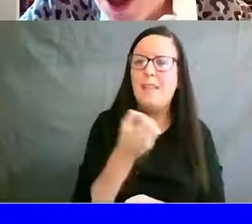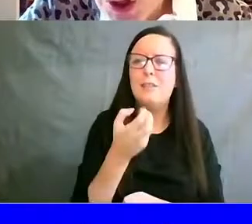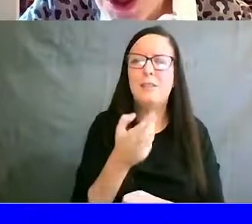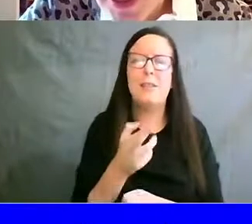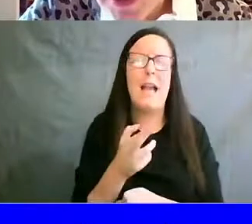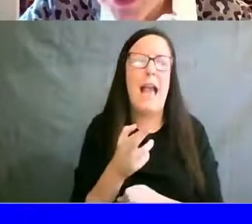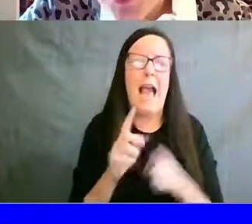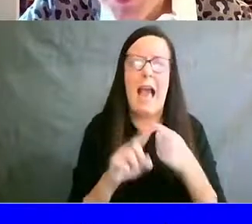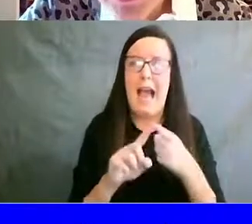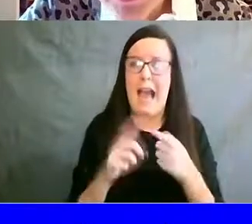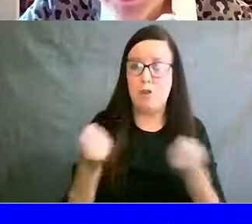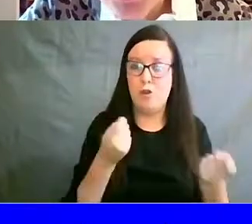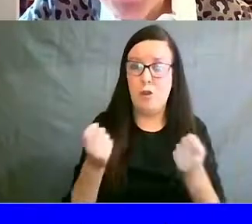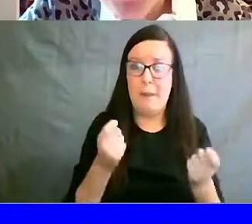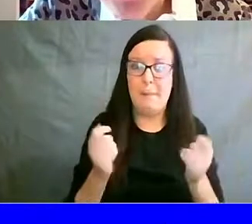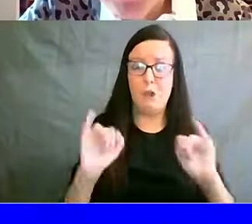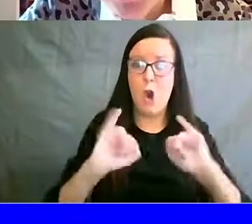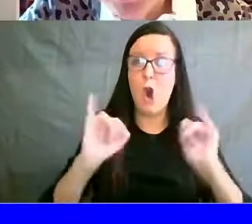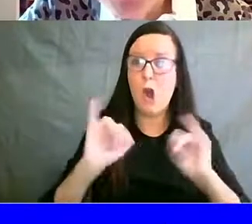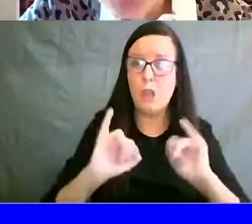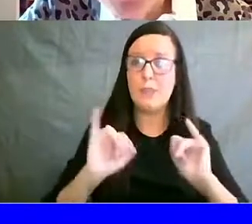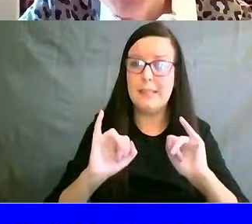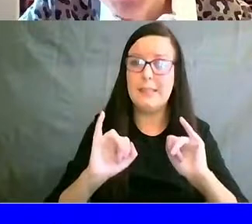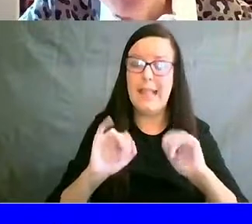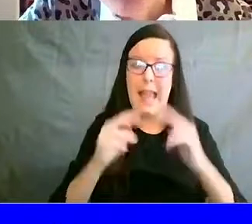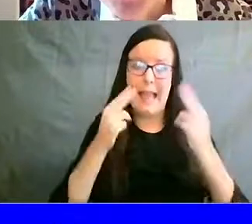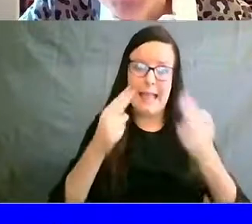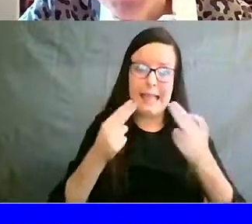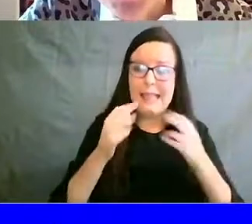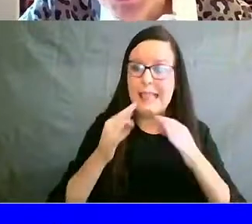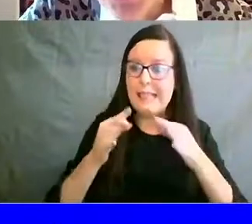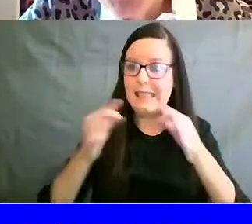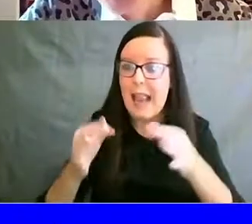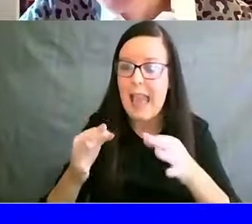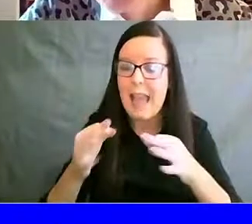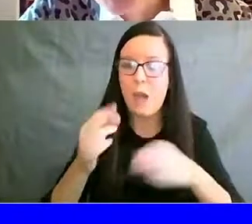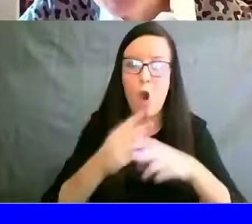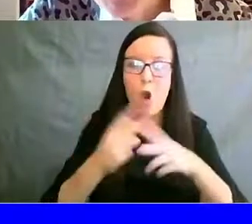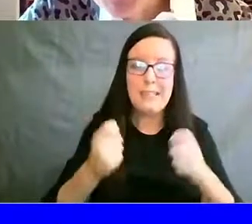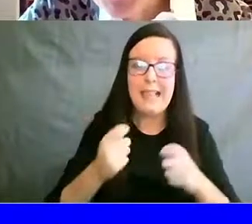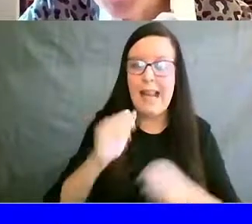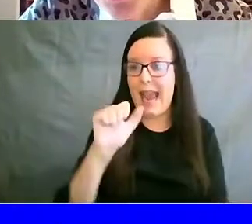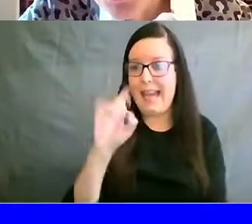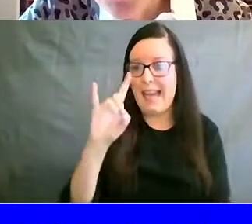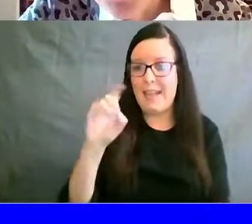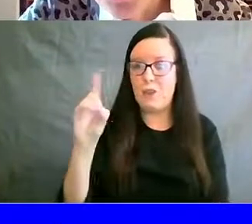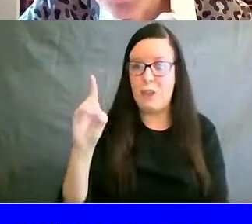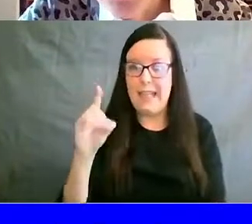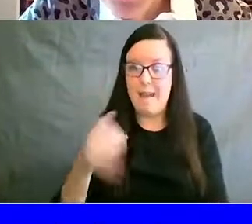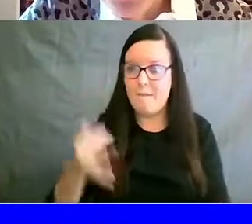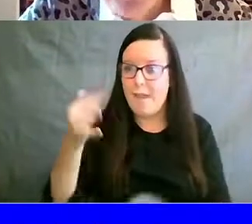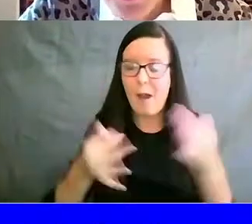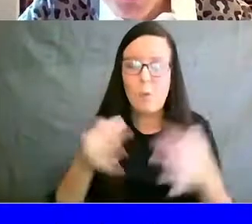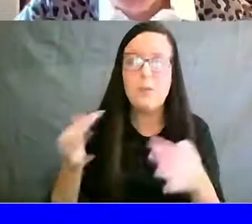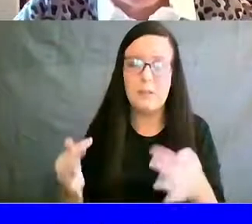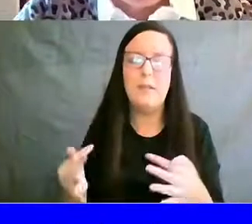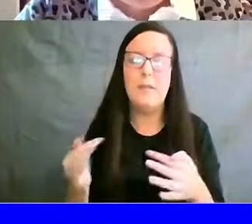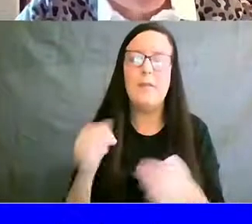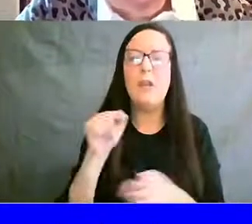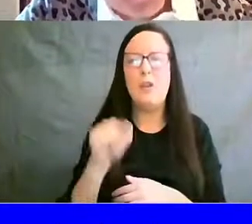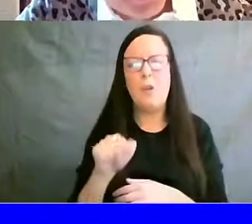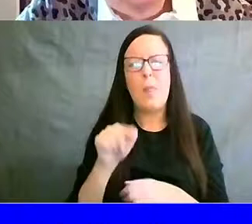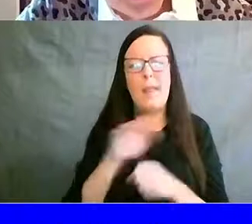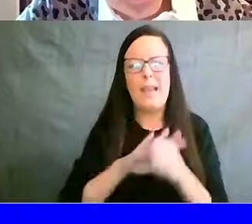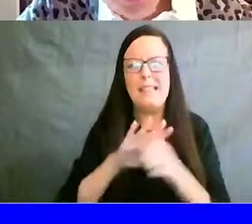is urgent and cannot be delayed until the AHD can be found. So those are circumstances where the healthcare professional doesn't